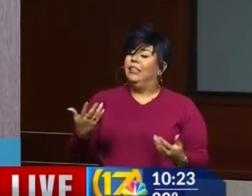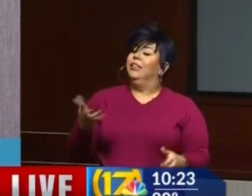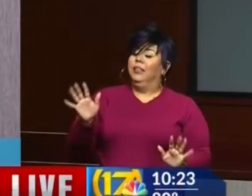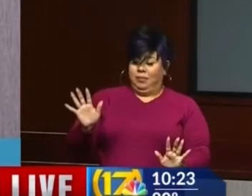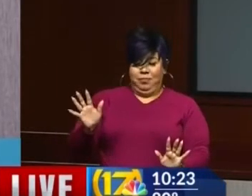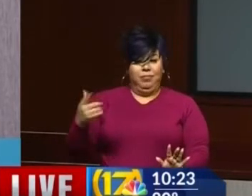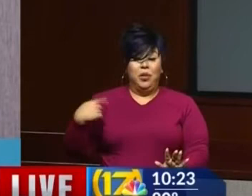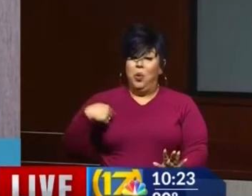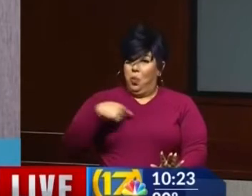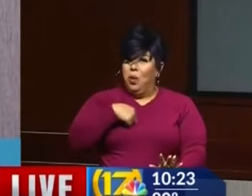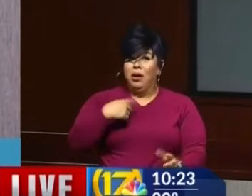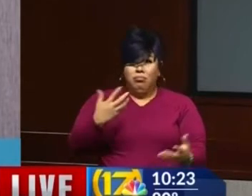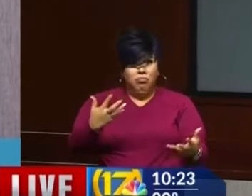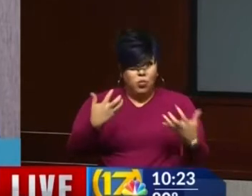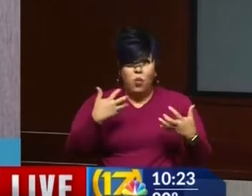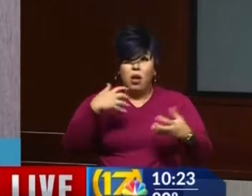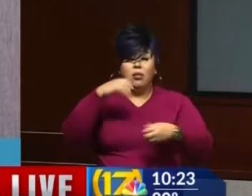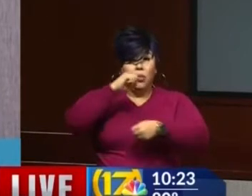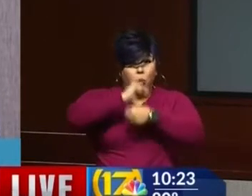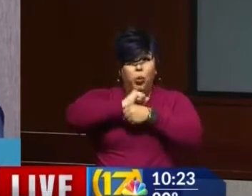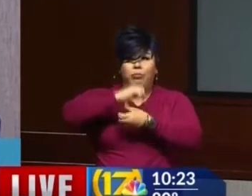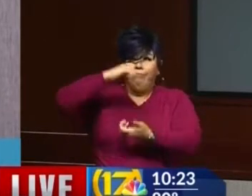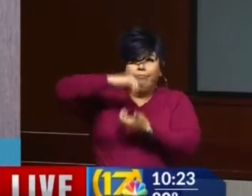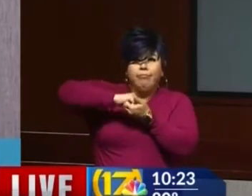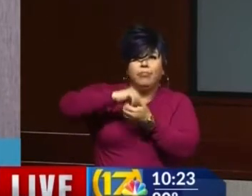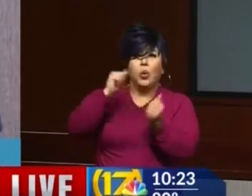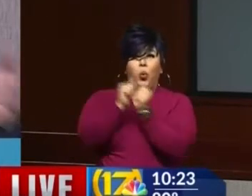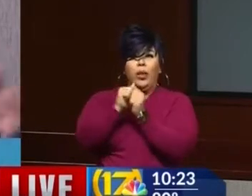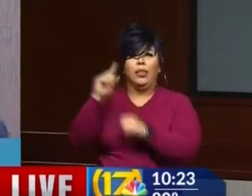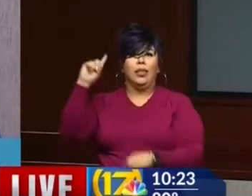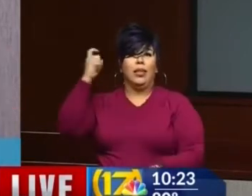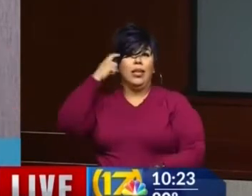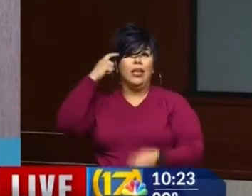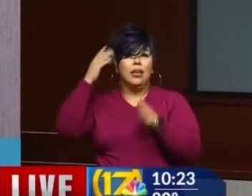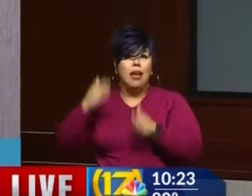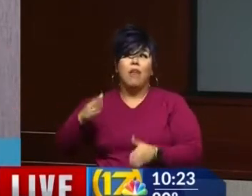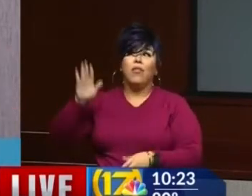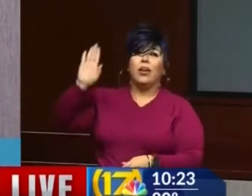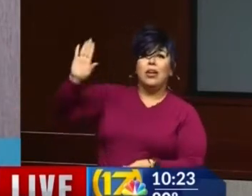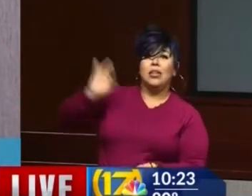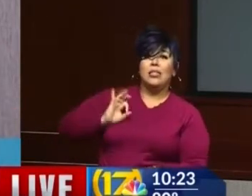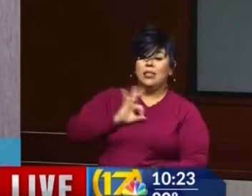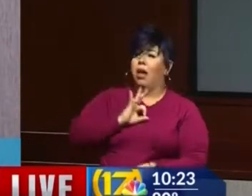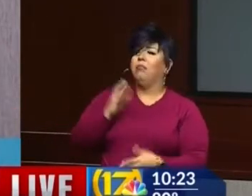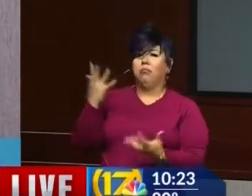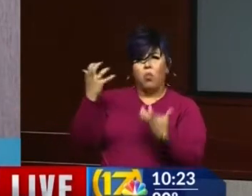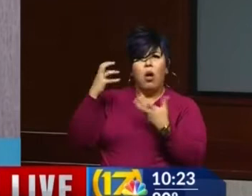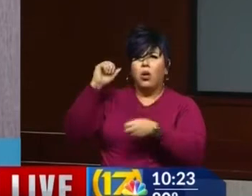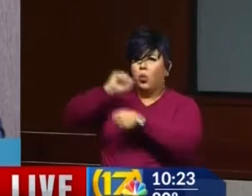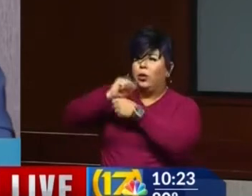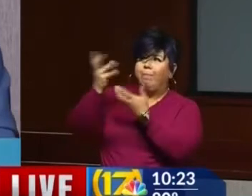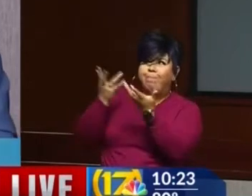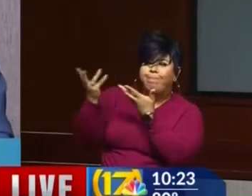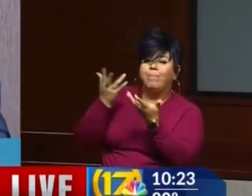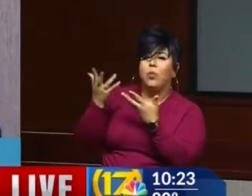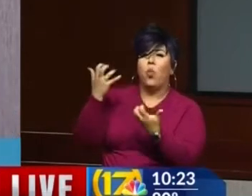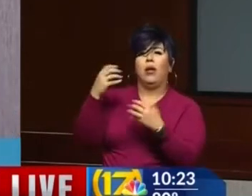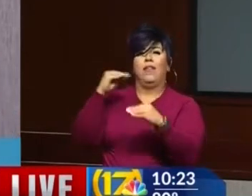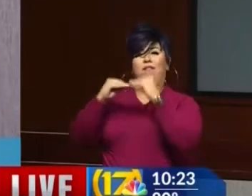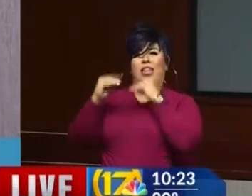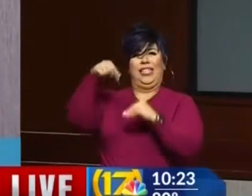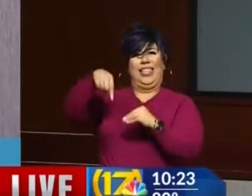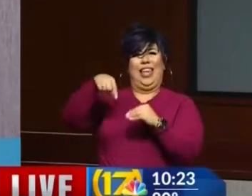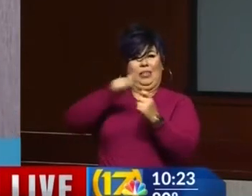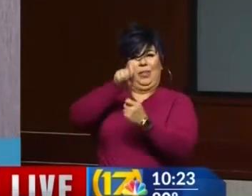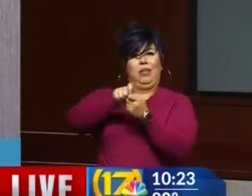on working with the governor and his staff in the hours and days ahead to make sure this problem is